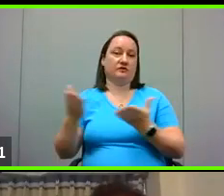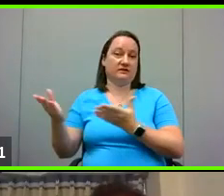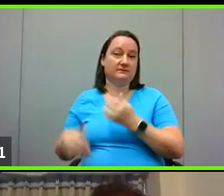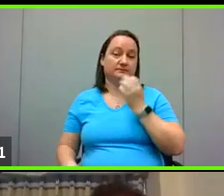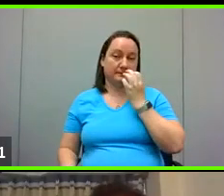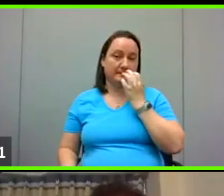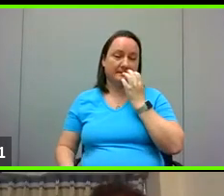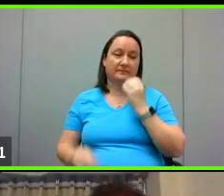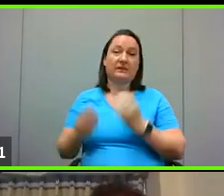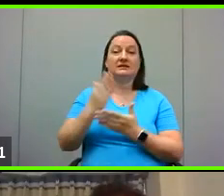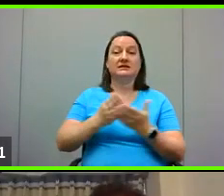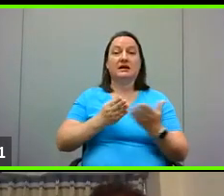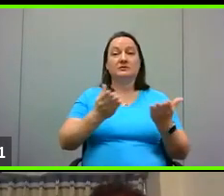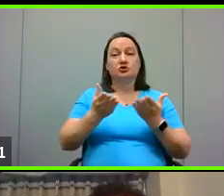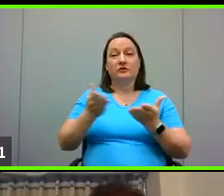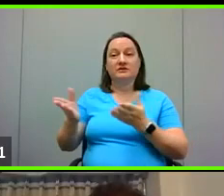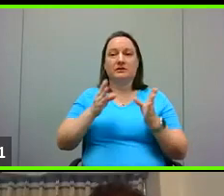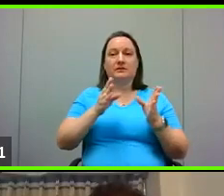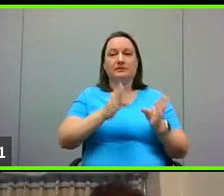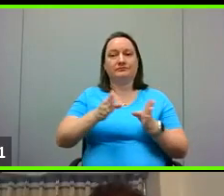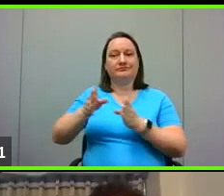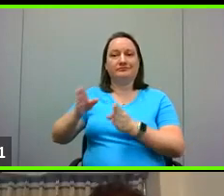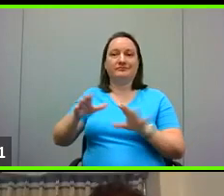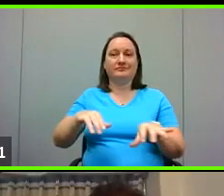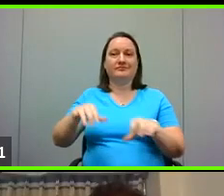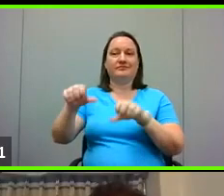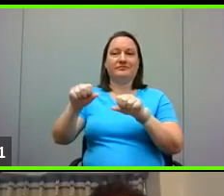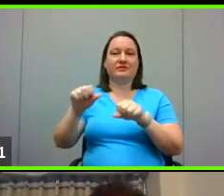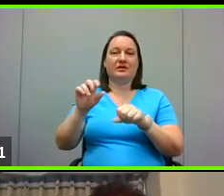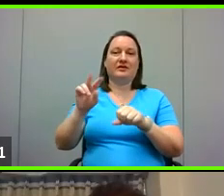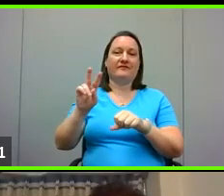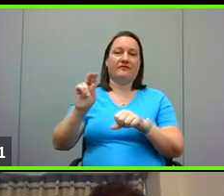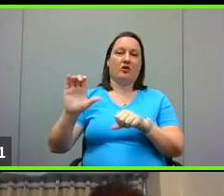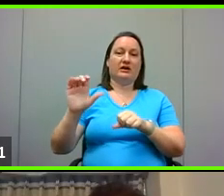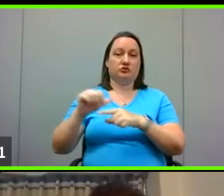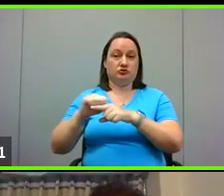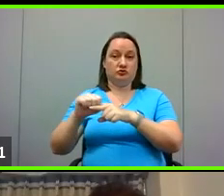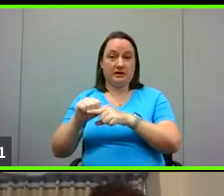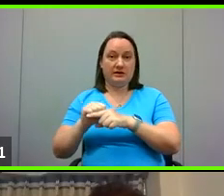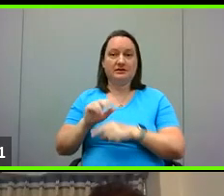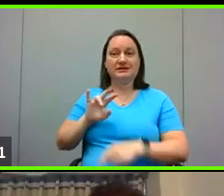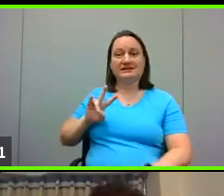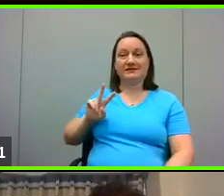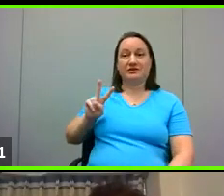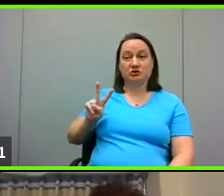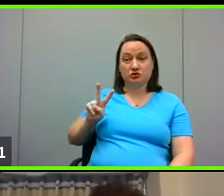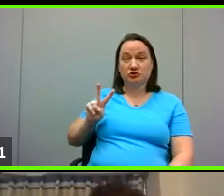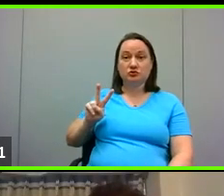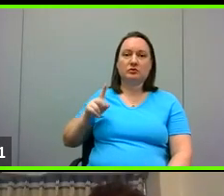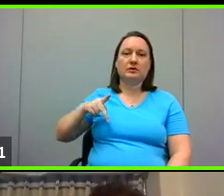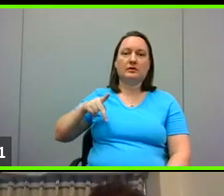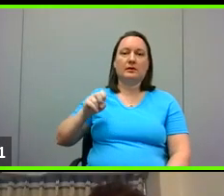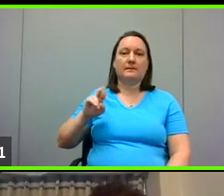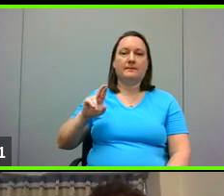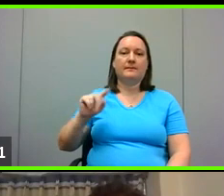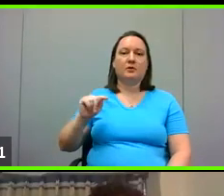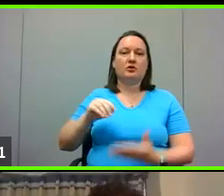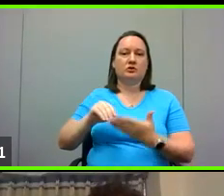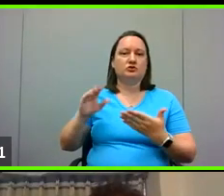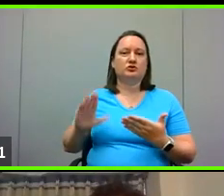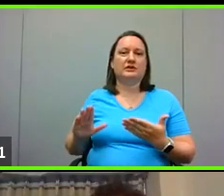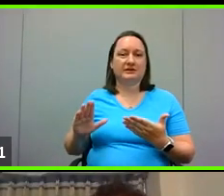some of them are individuals in vocational training, and 72 of them are our students, our PERT students, prep students, those that are preparing